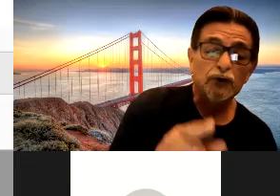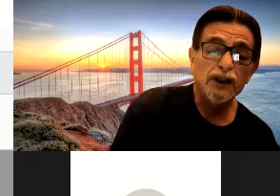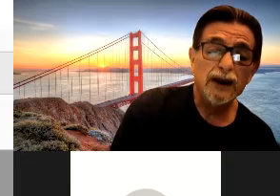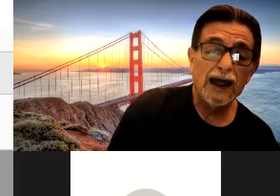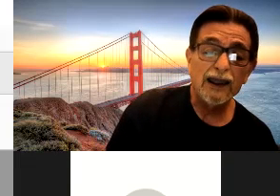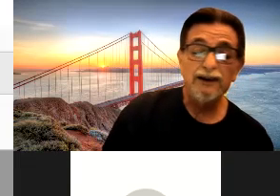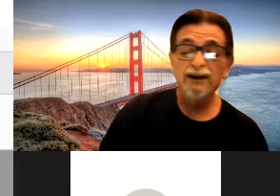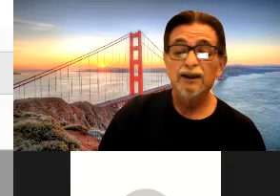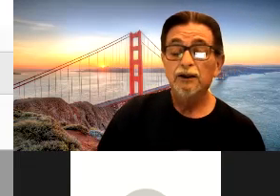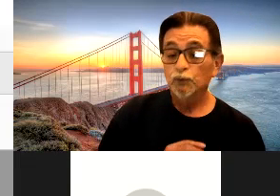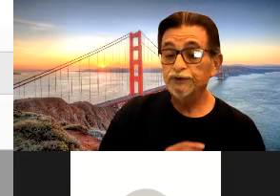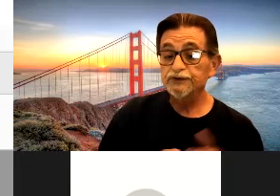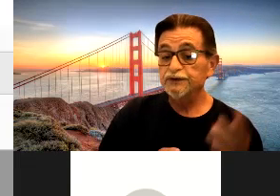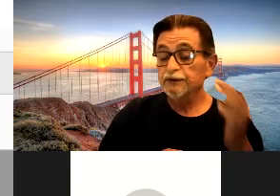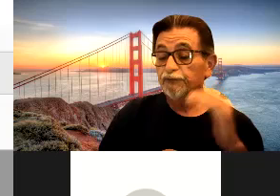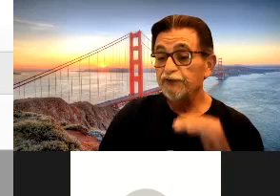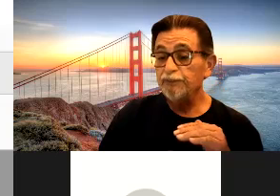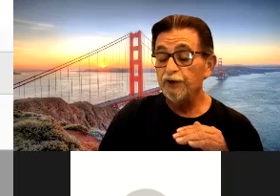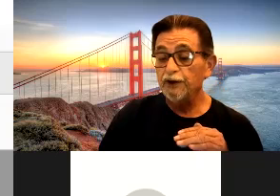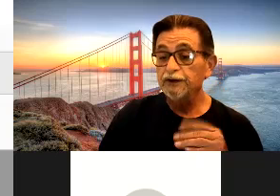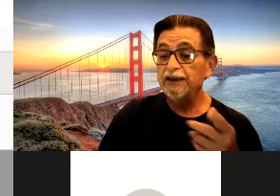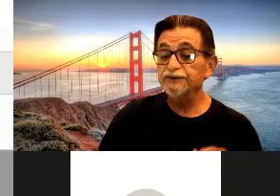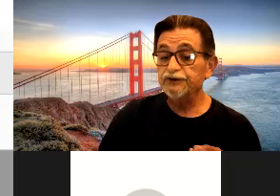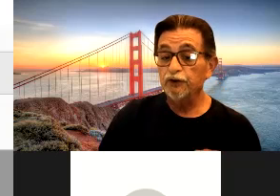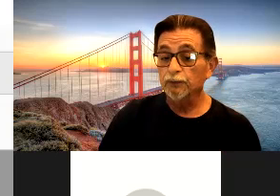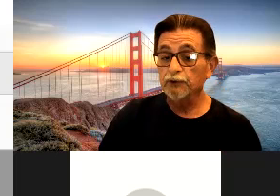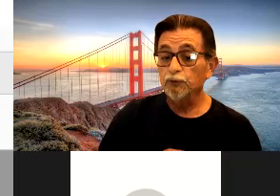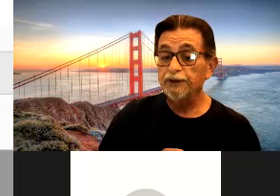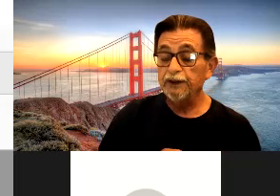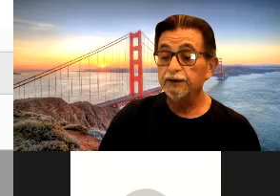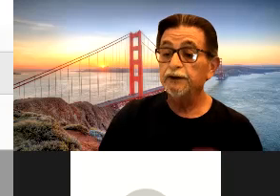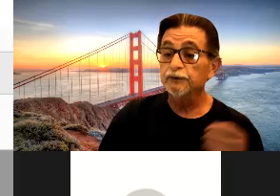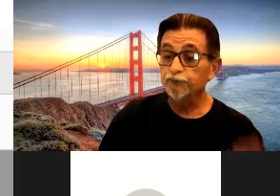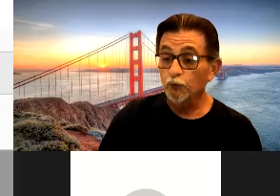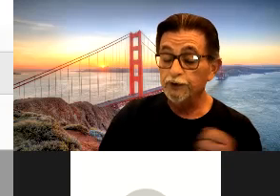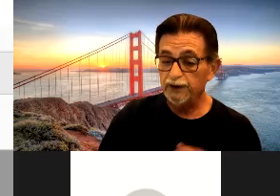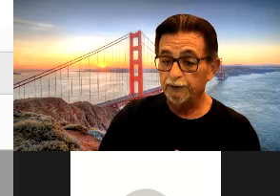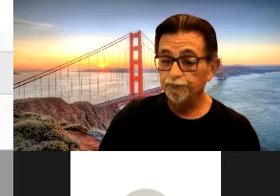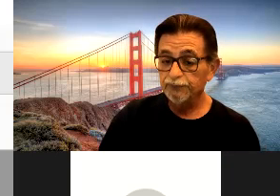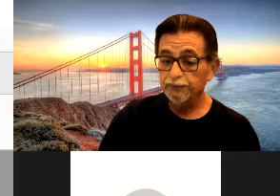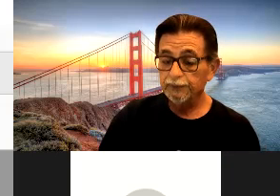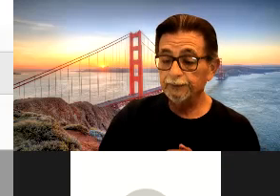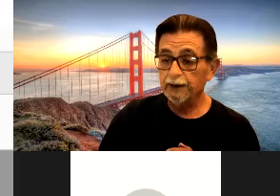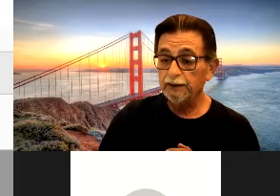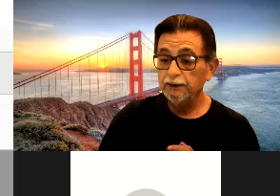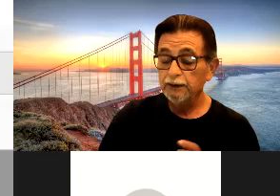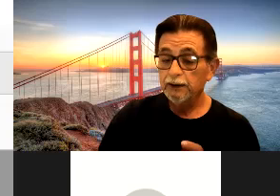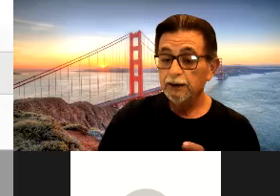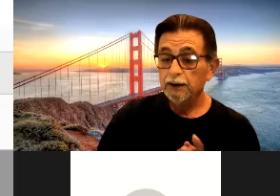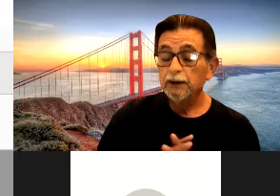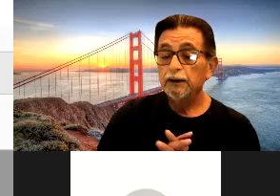For the 39, which is in the fifth period, its D orbit will begin in the 4D,